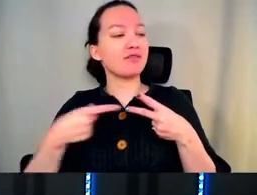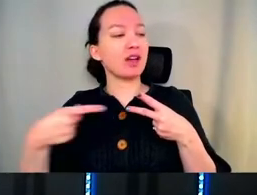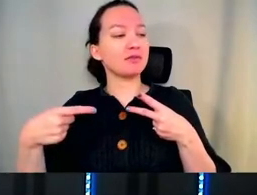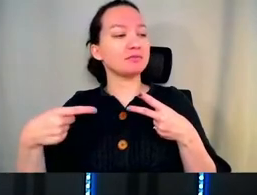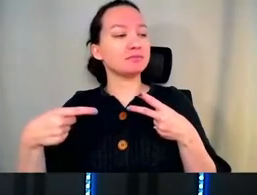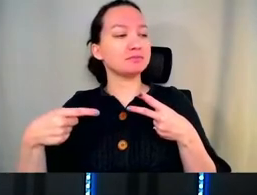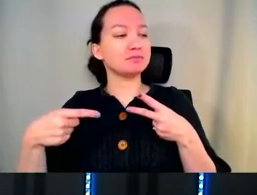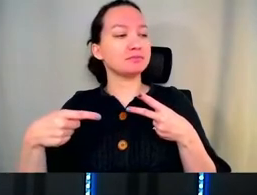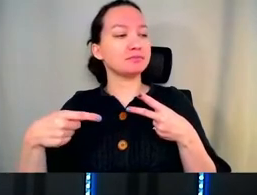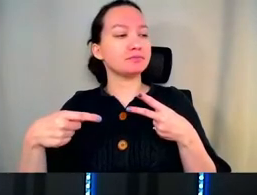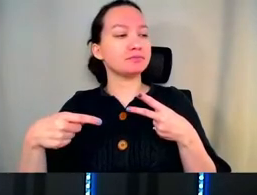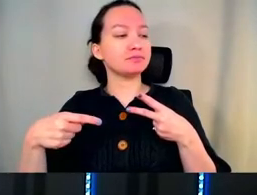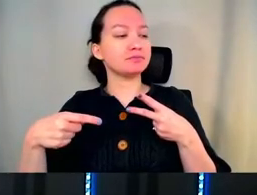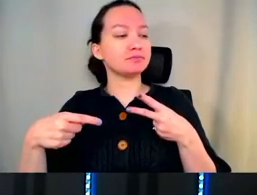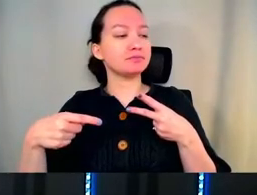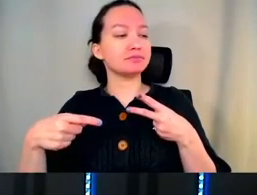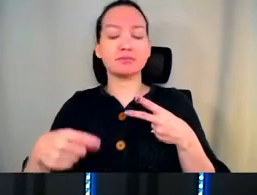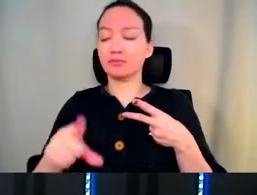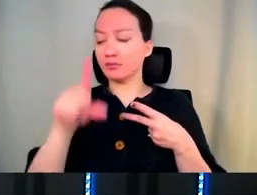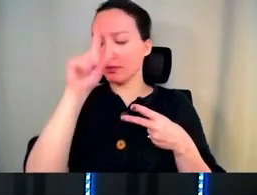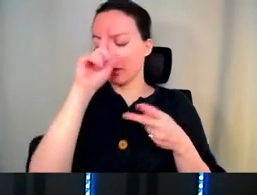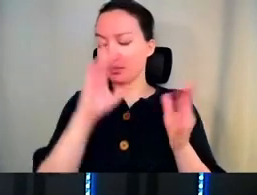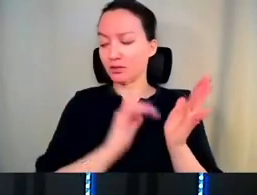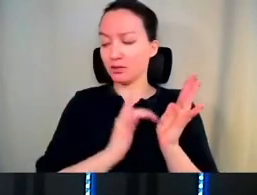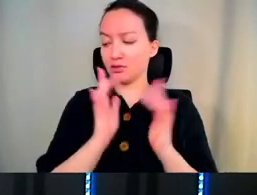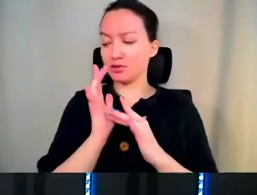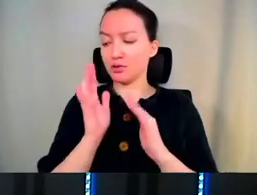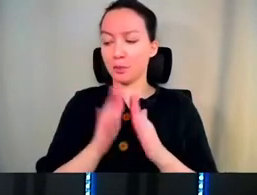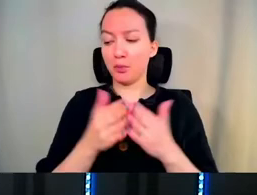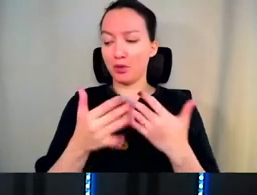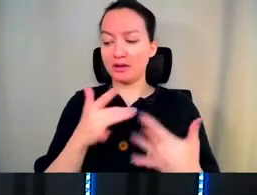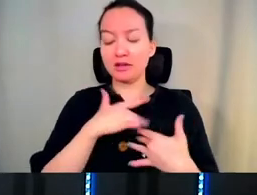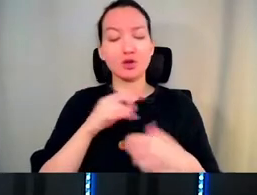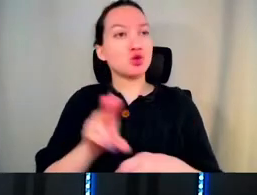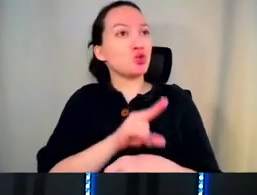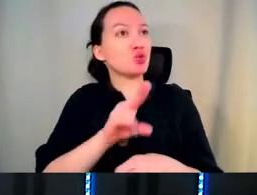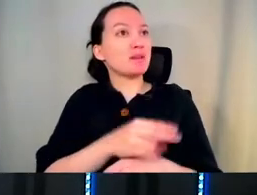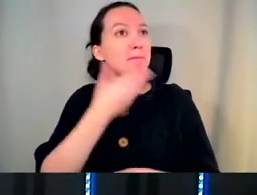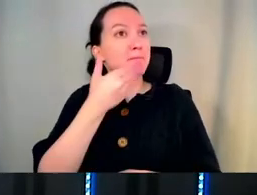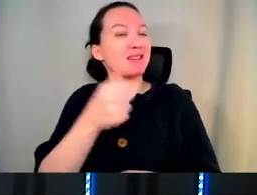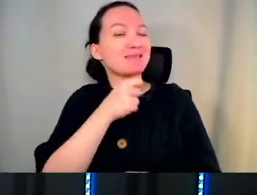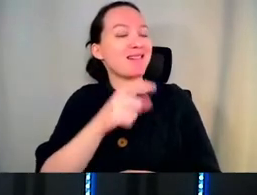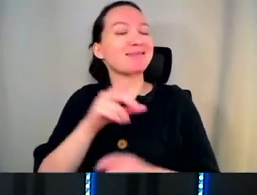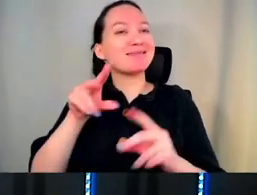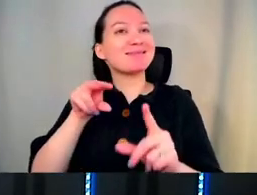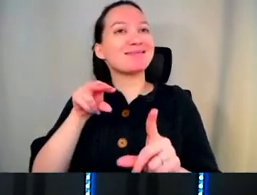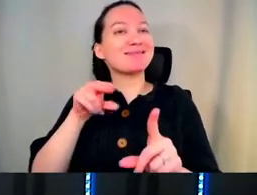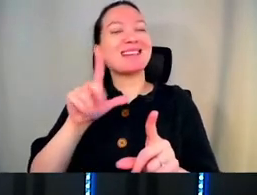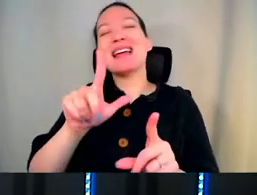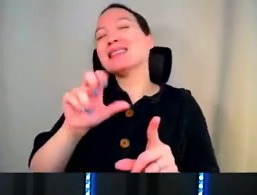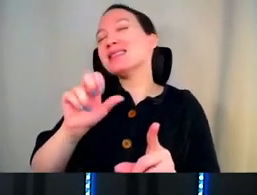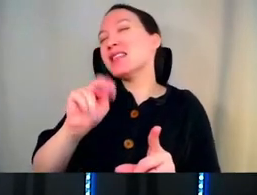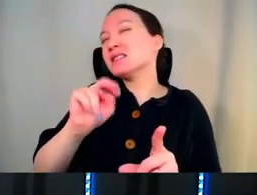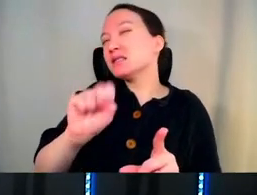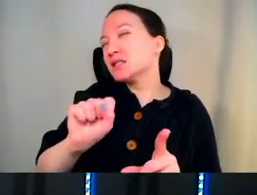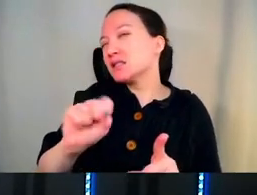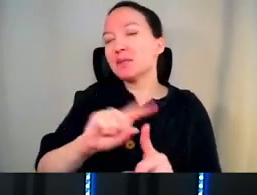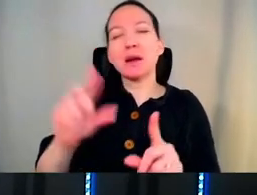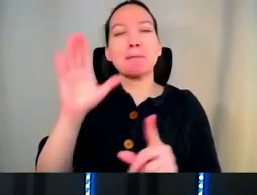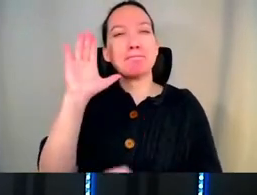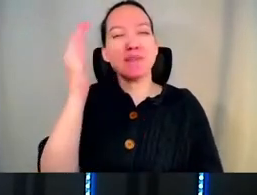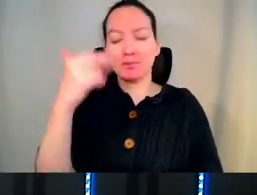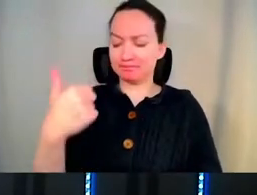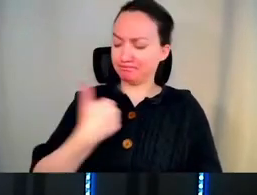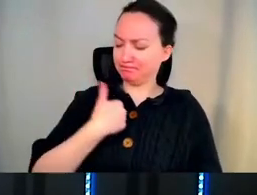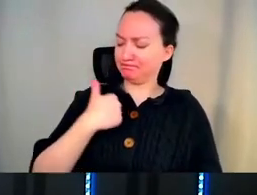want us to, I think the Bible is best used not necessarily as a lens to look at everybody else through, but as a mirror to look